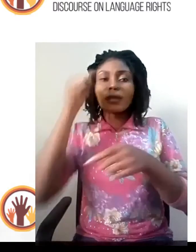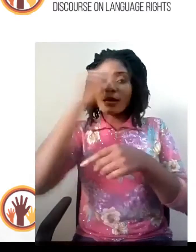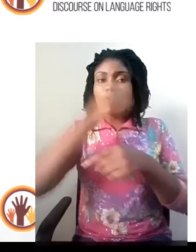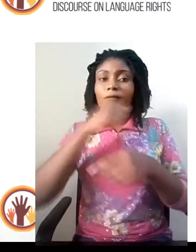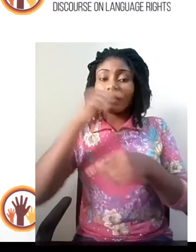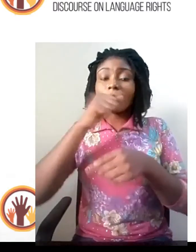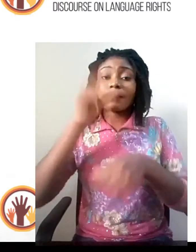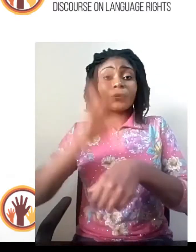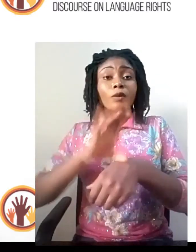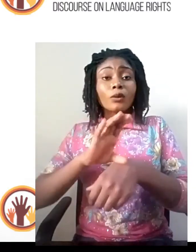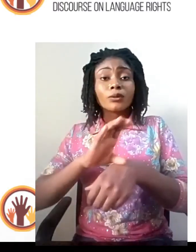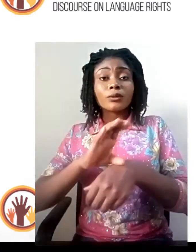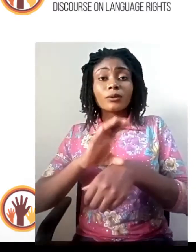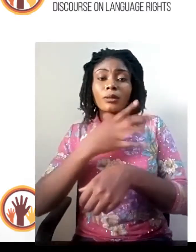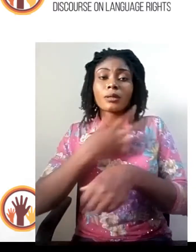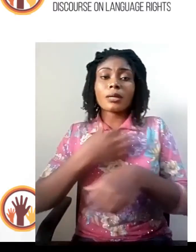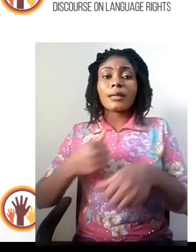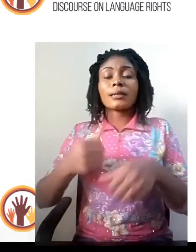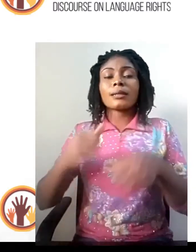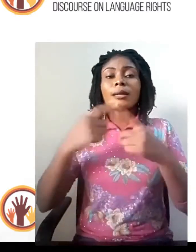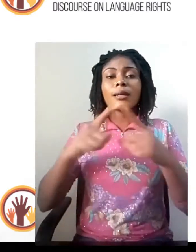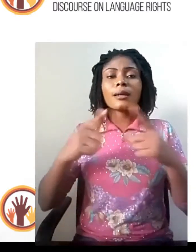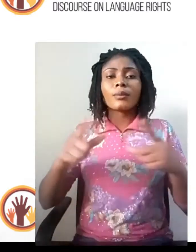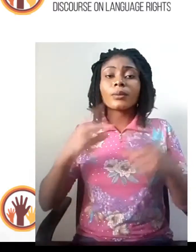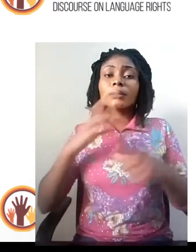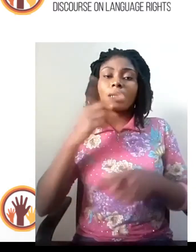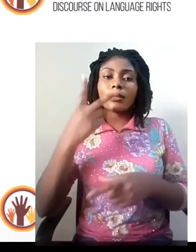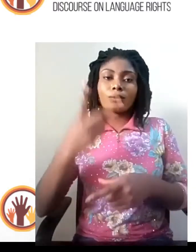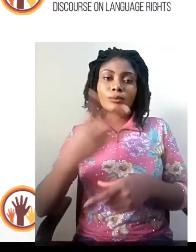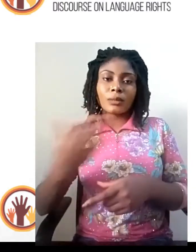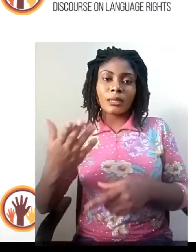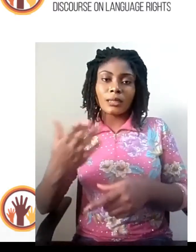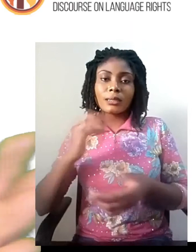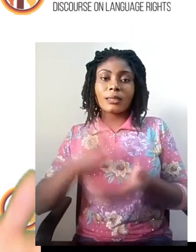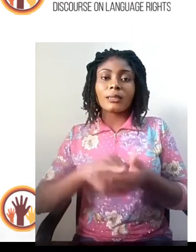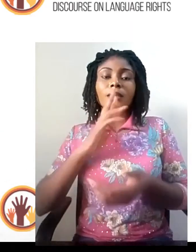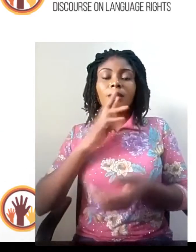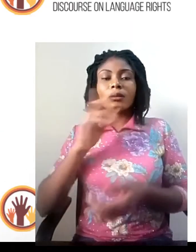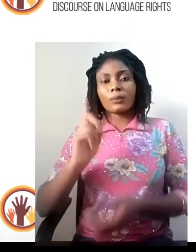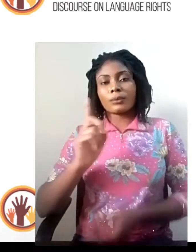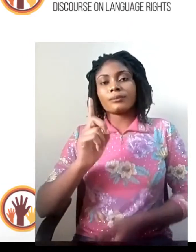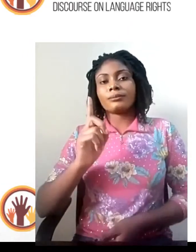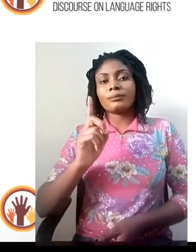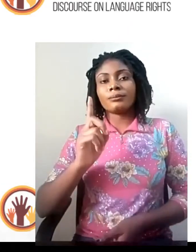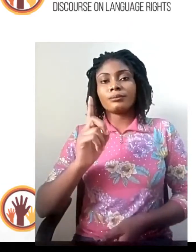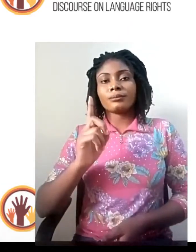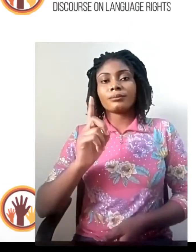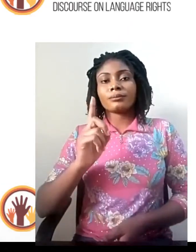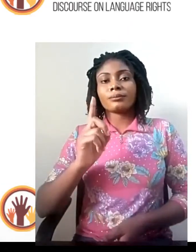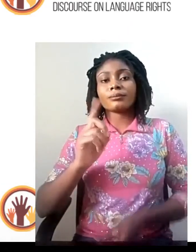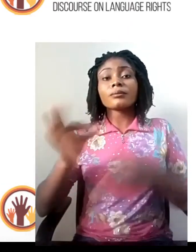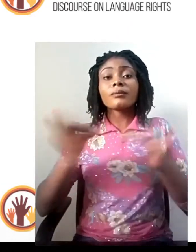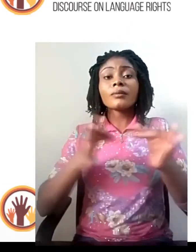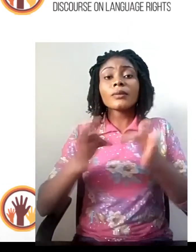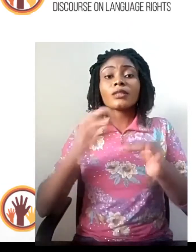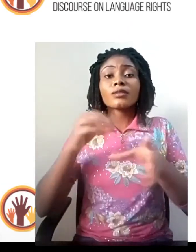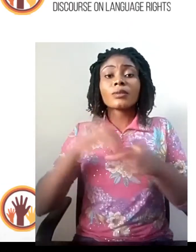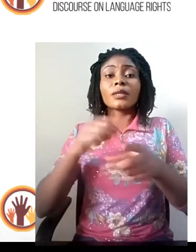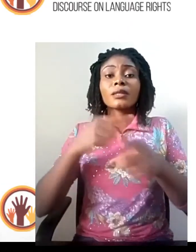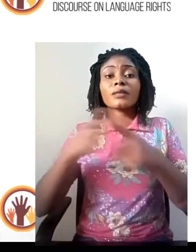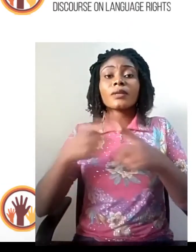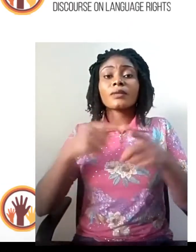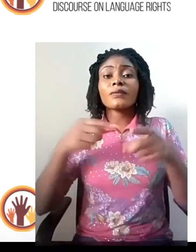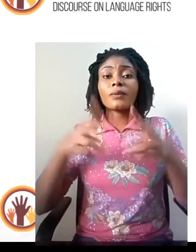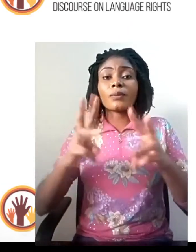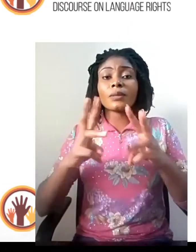are two things that are one. In fact, described in so many ways, language is